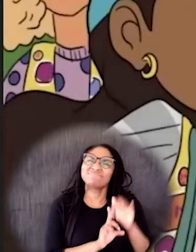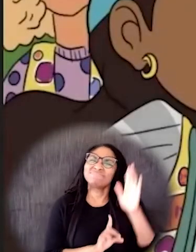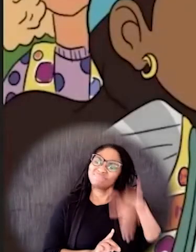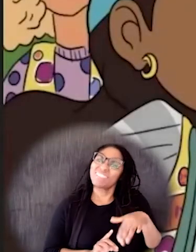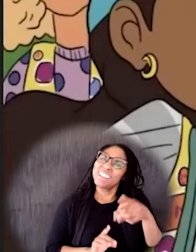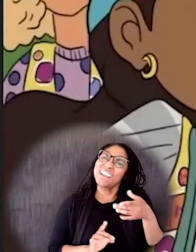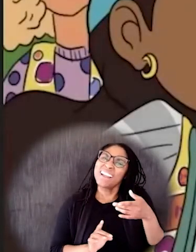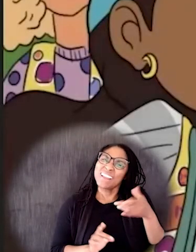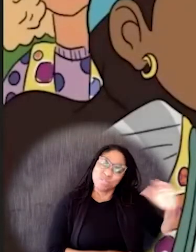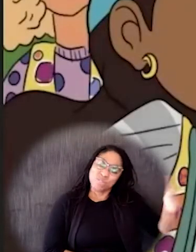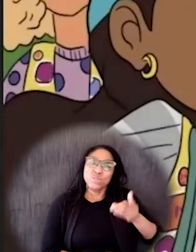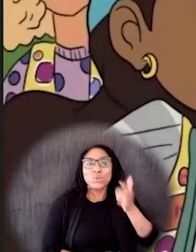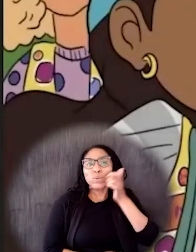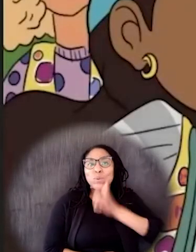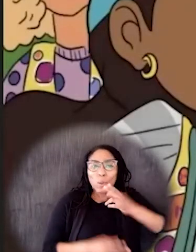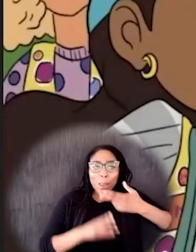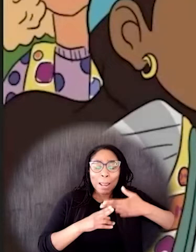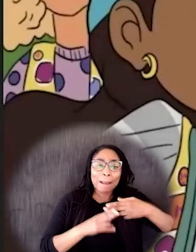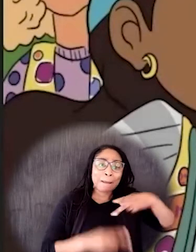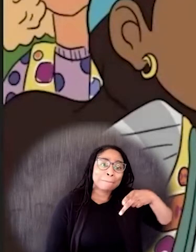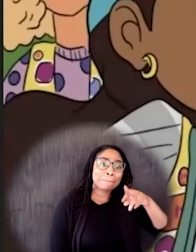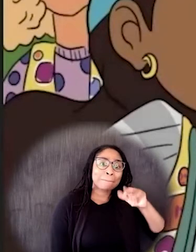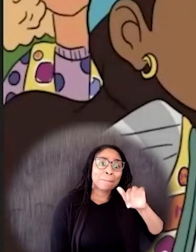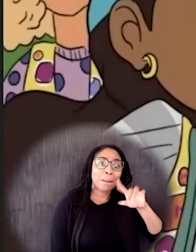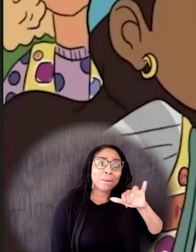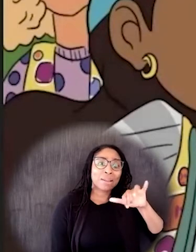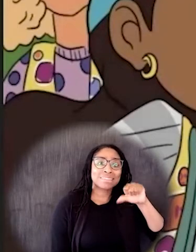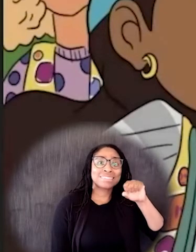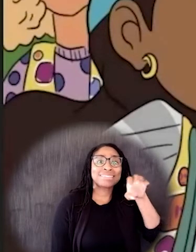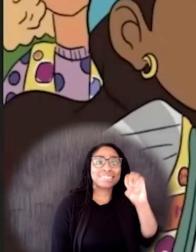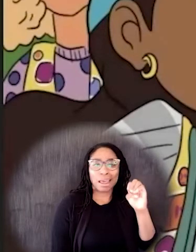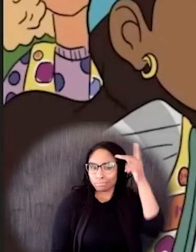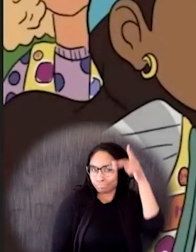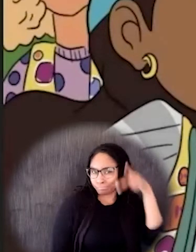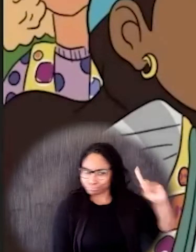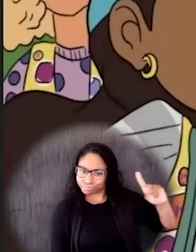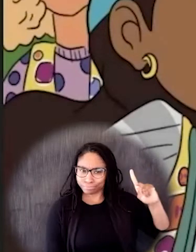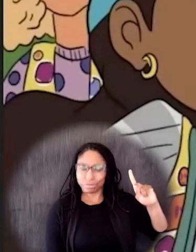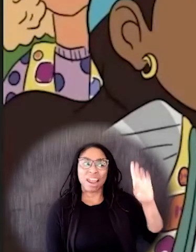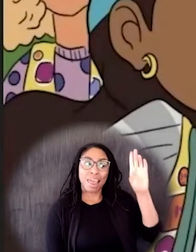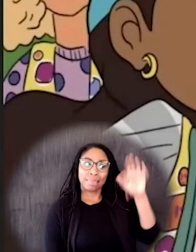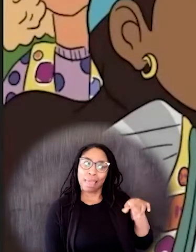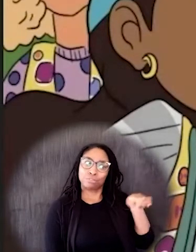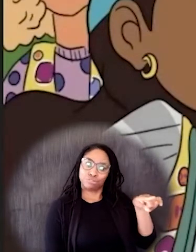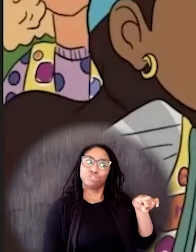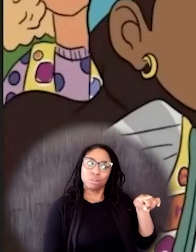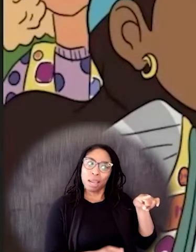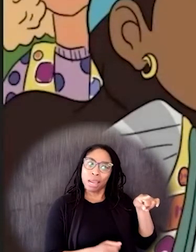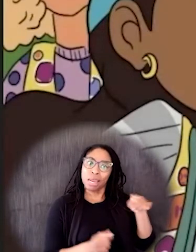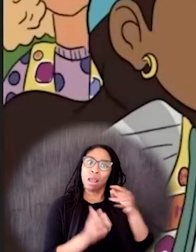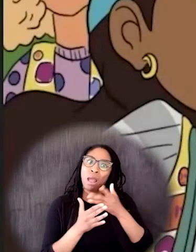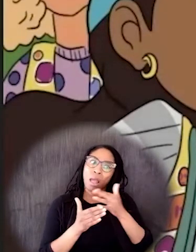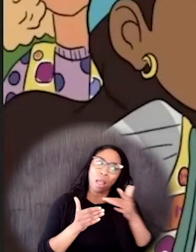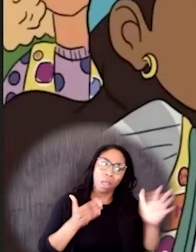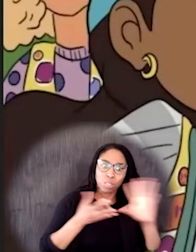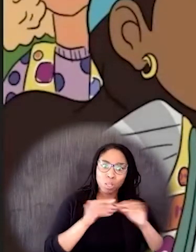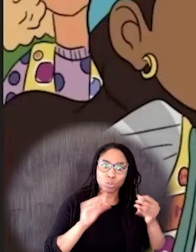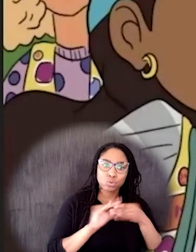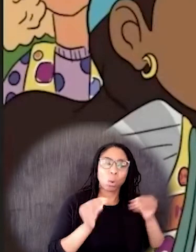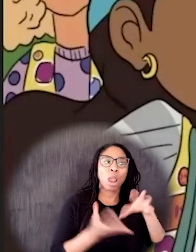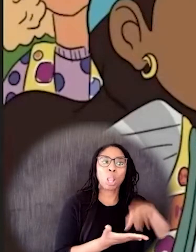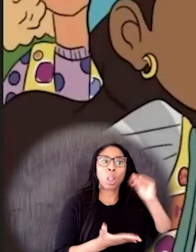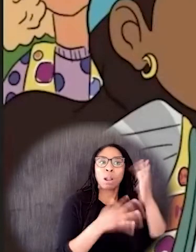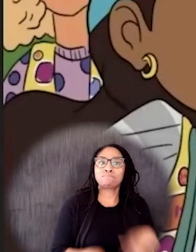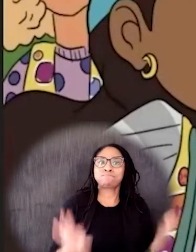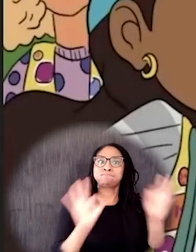who faces this challenge in today's book. She learns a very important lesson at the end